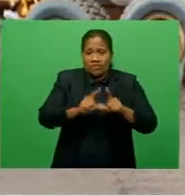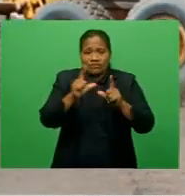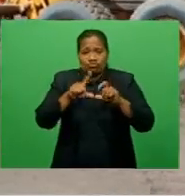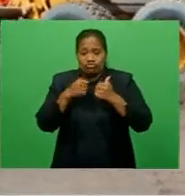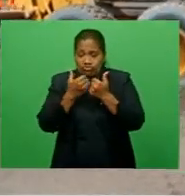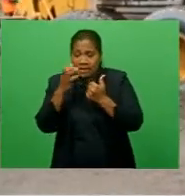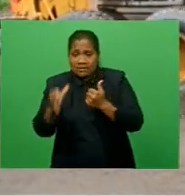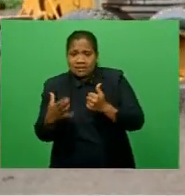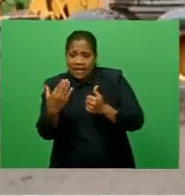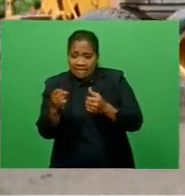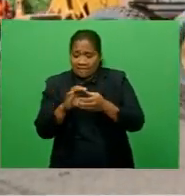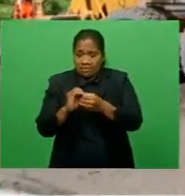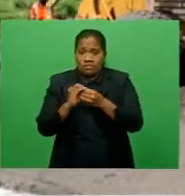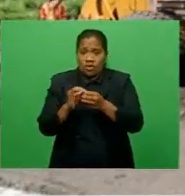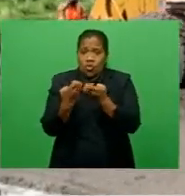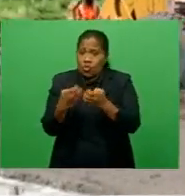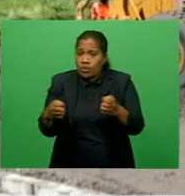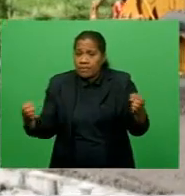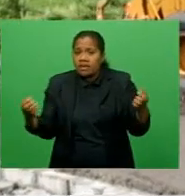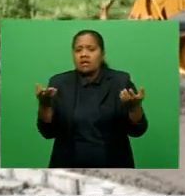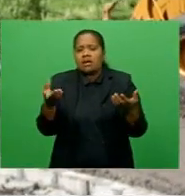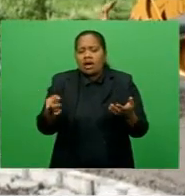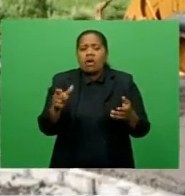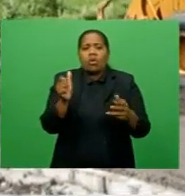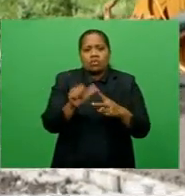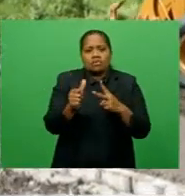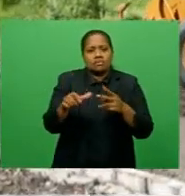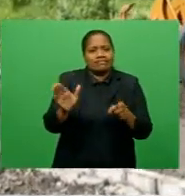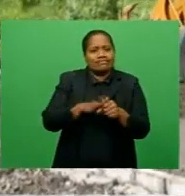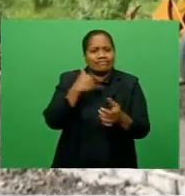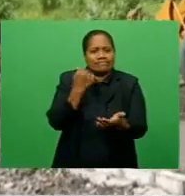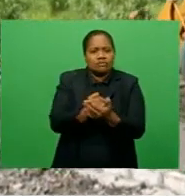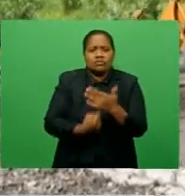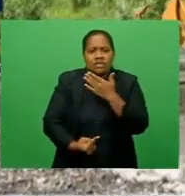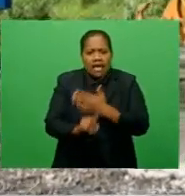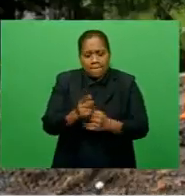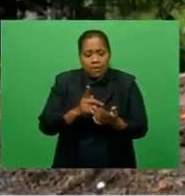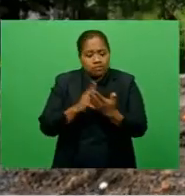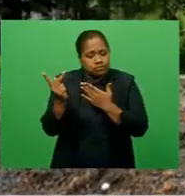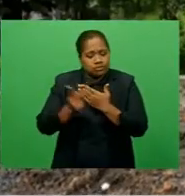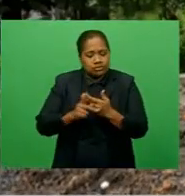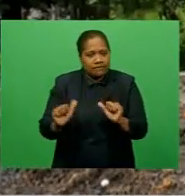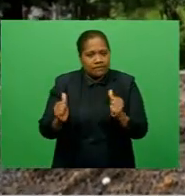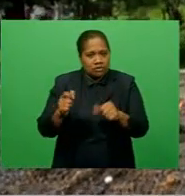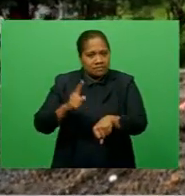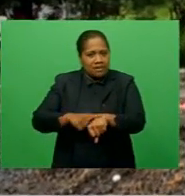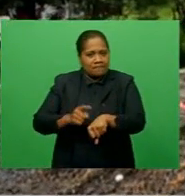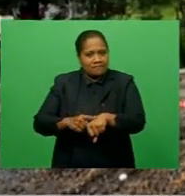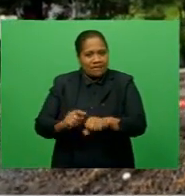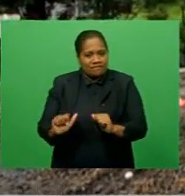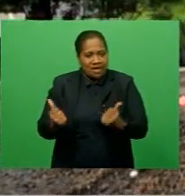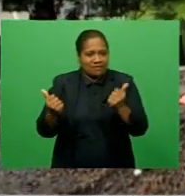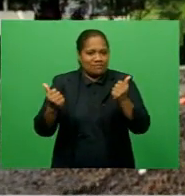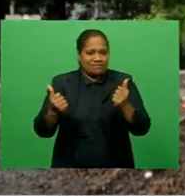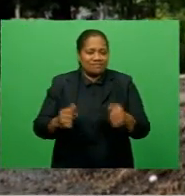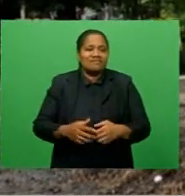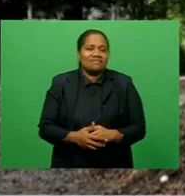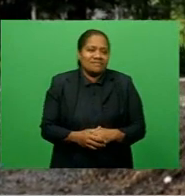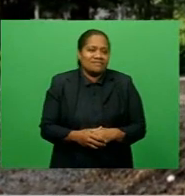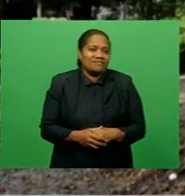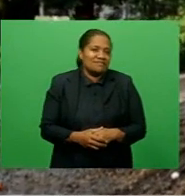specialized equipment. Prasad adds this will also ensure projects are completed on time. The Owls is one who has got their